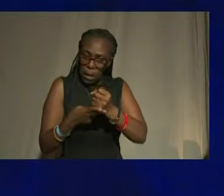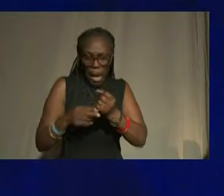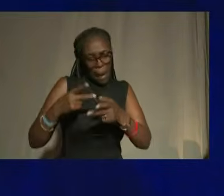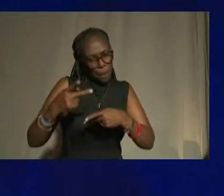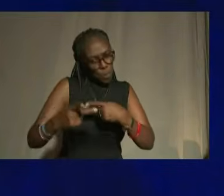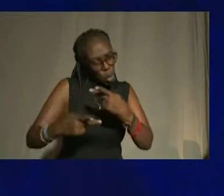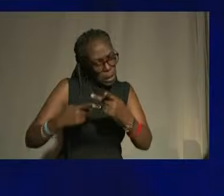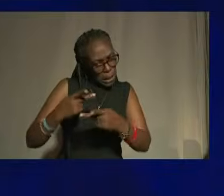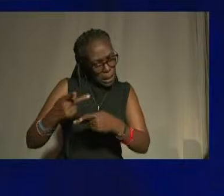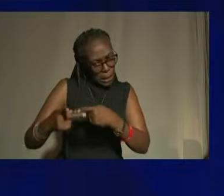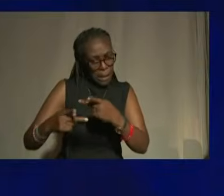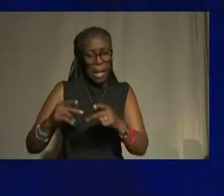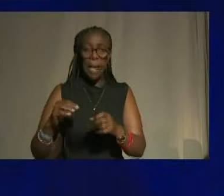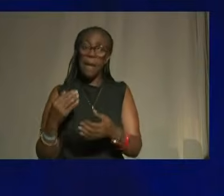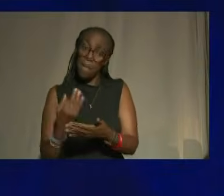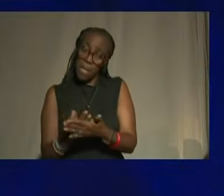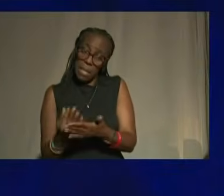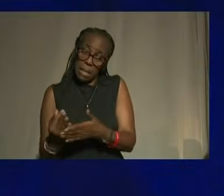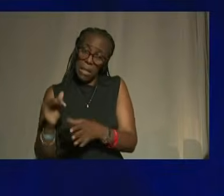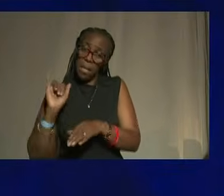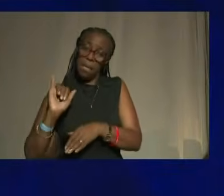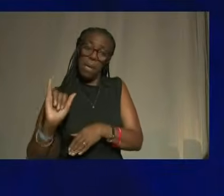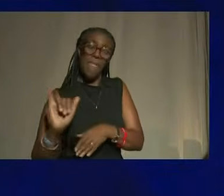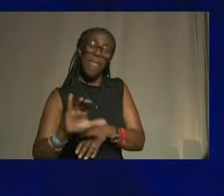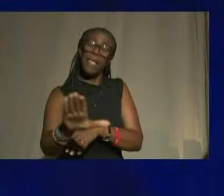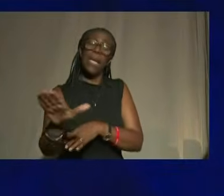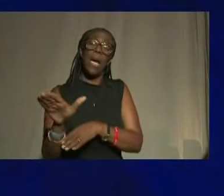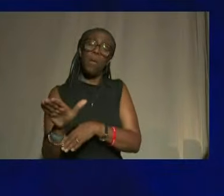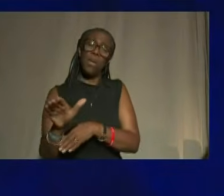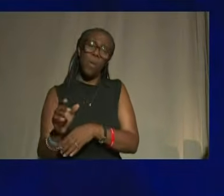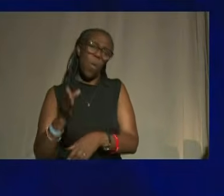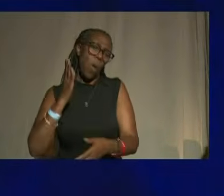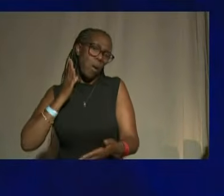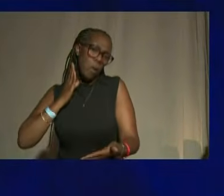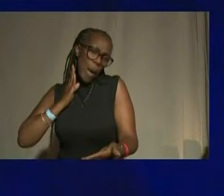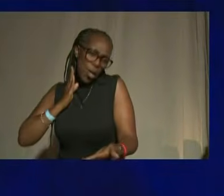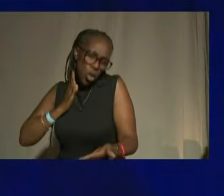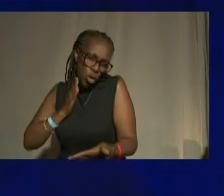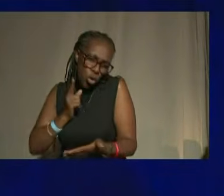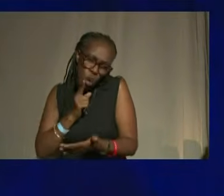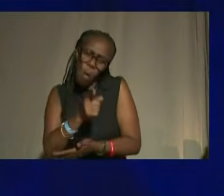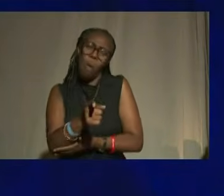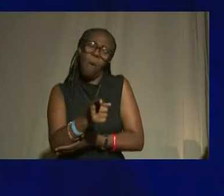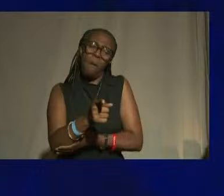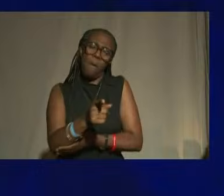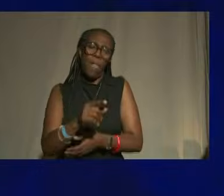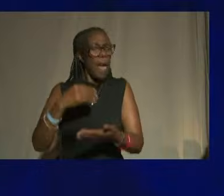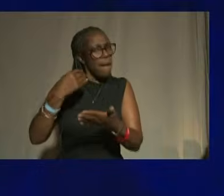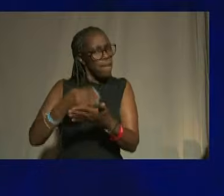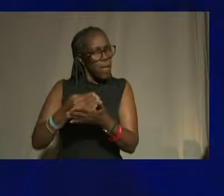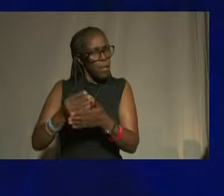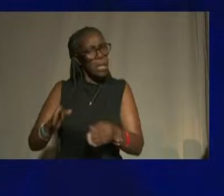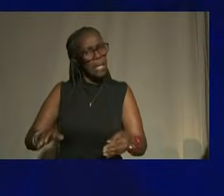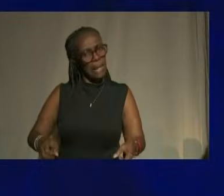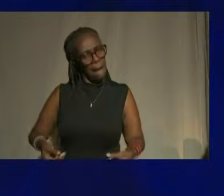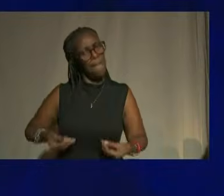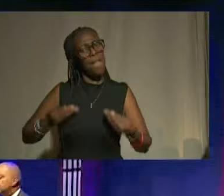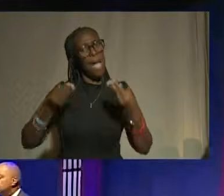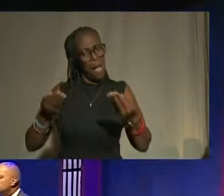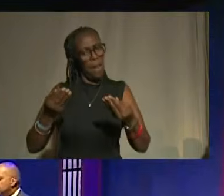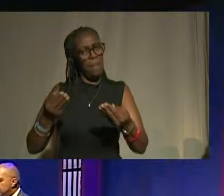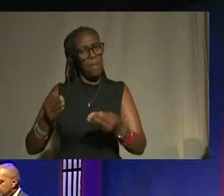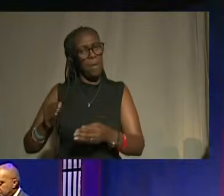or more that's lost. We are going to ensure that funding is available for our farmers. And